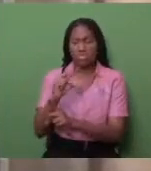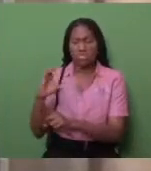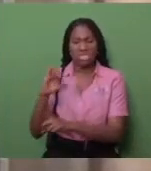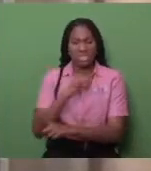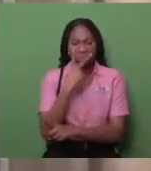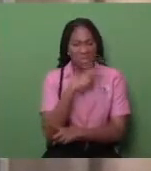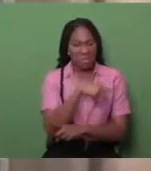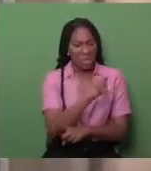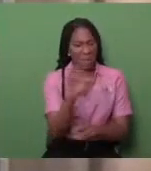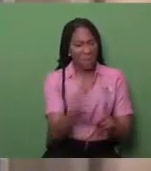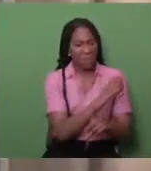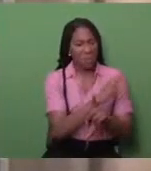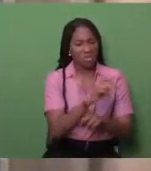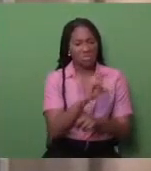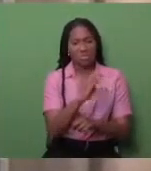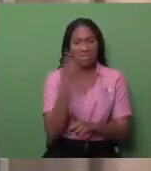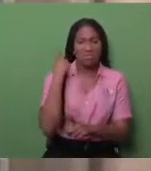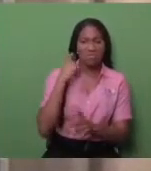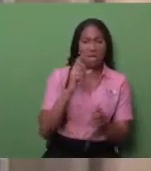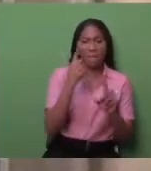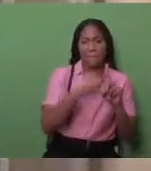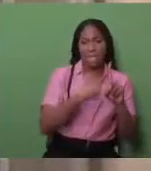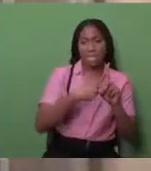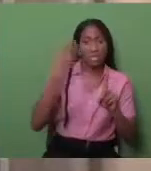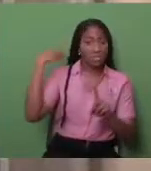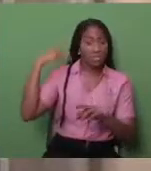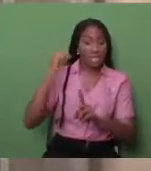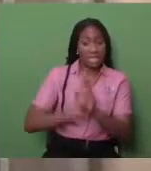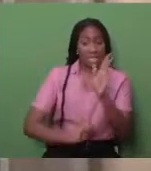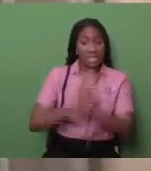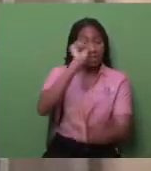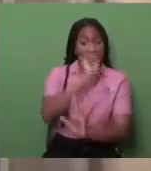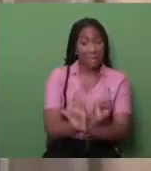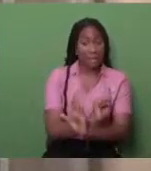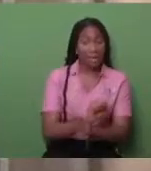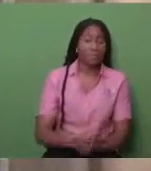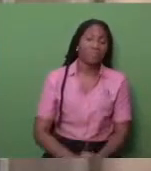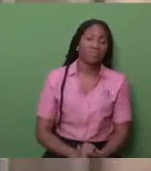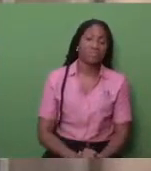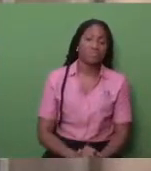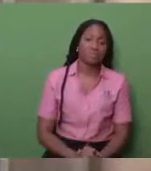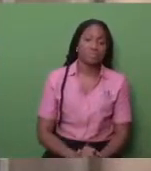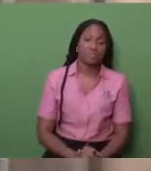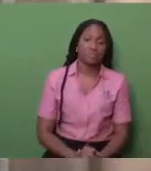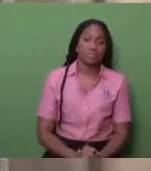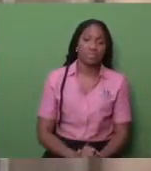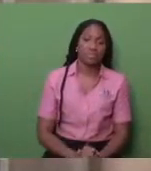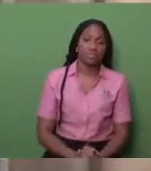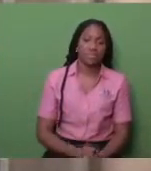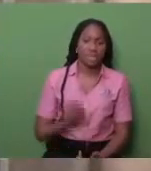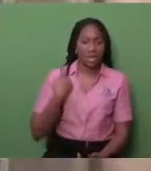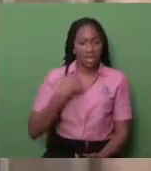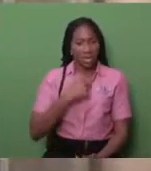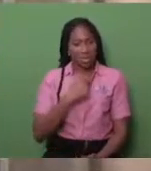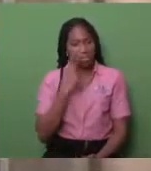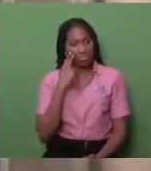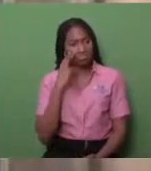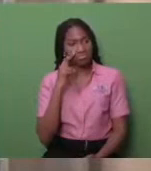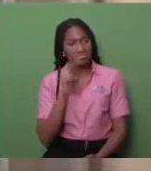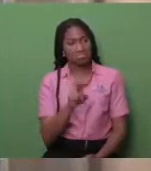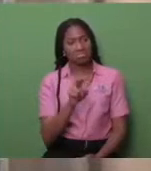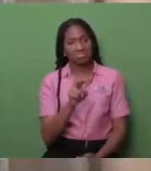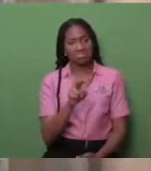months. In September, our nation was reminded of the usual everyday